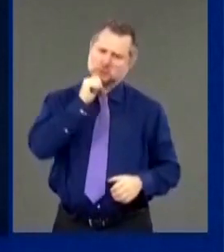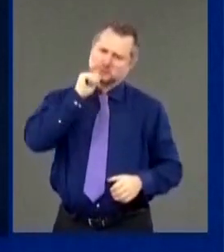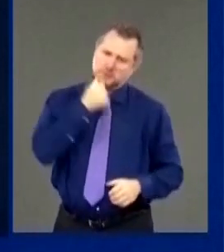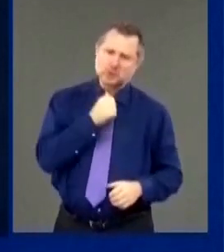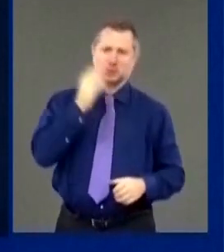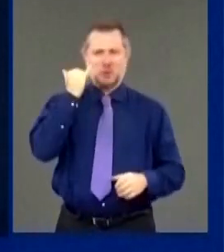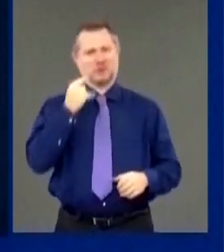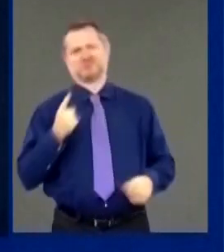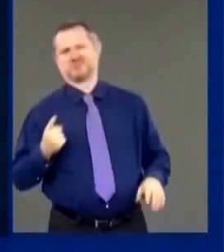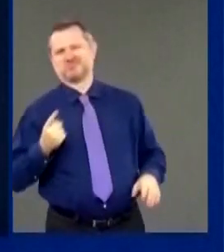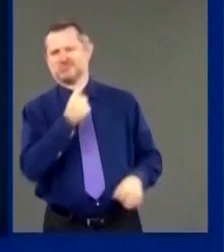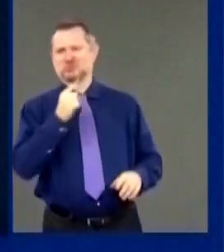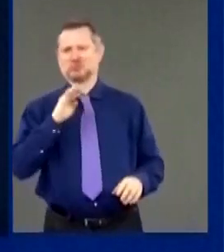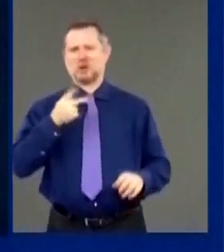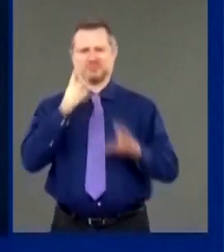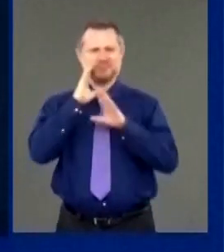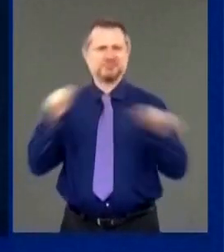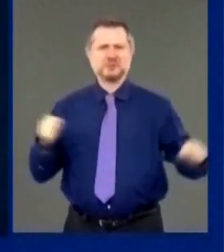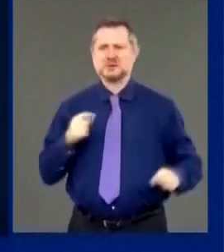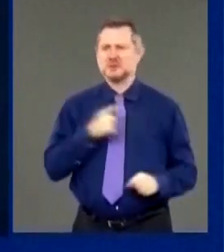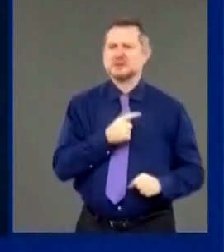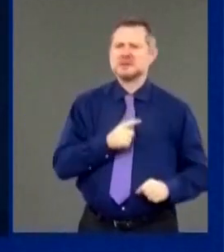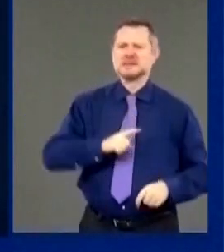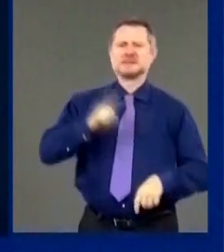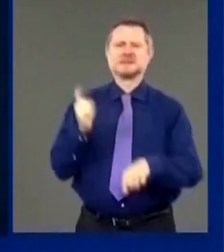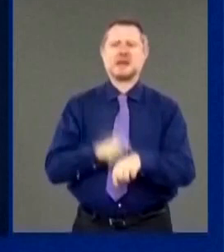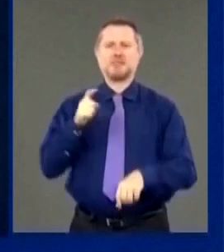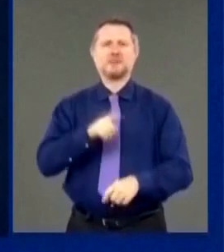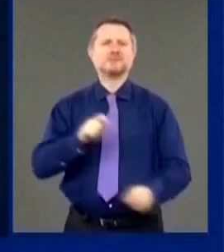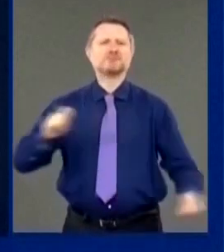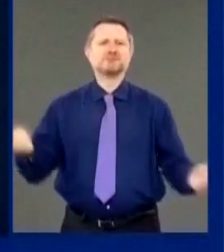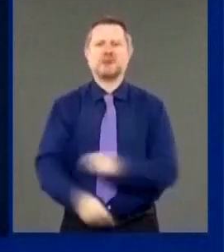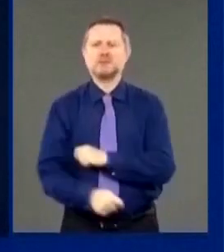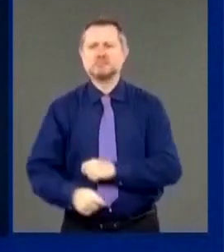president. And it's time for him to change course.